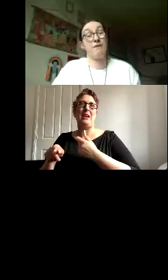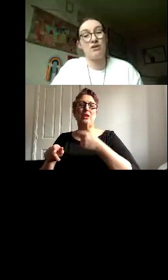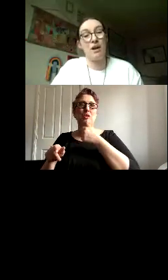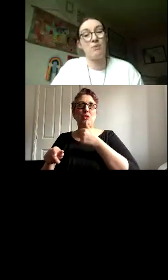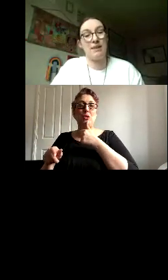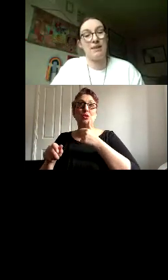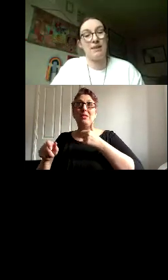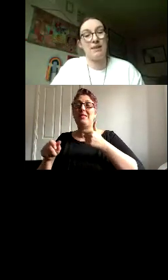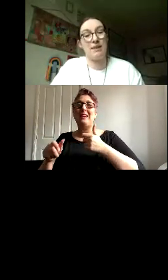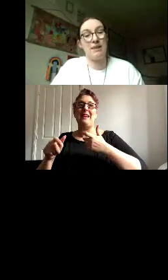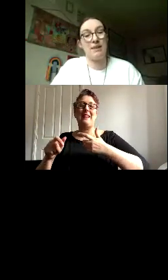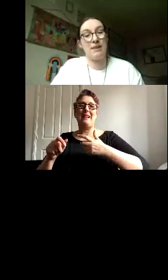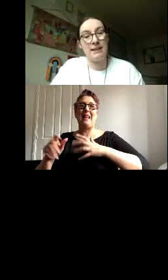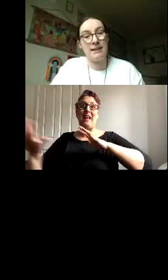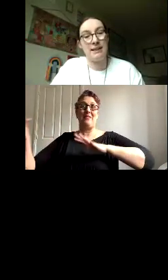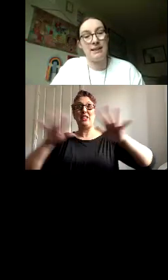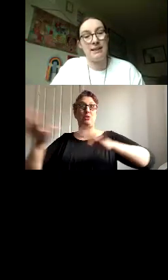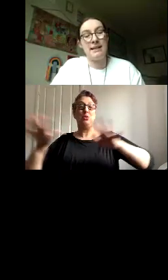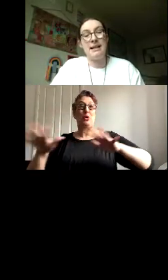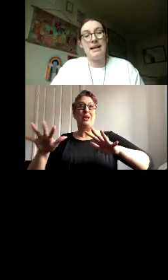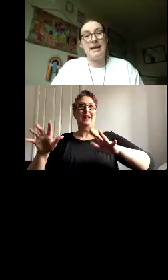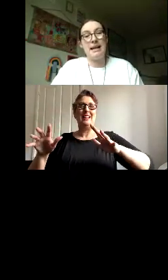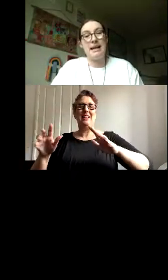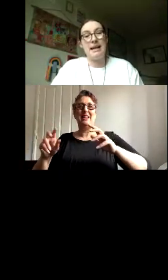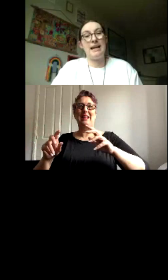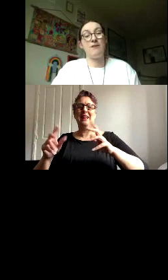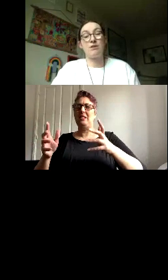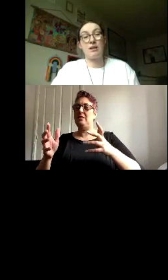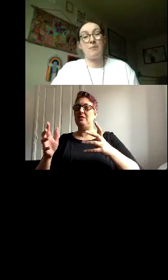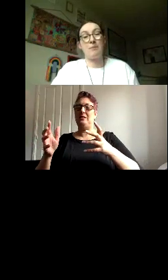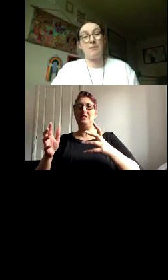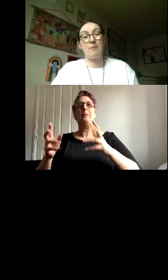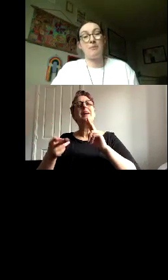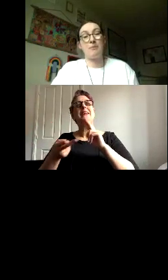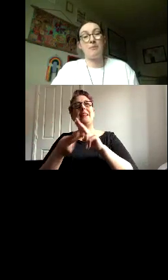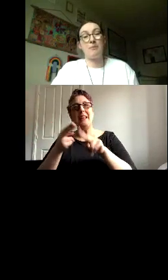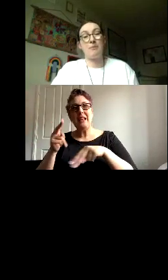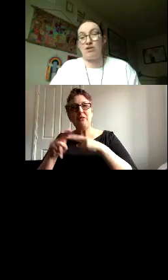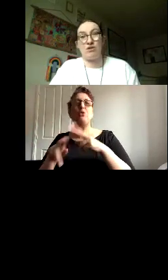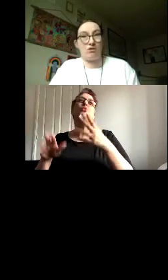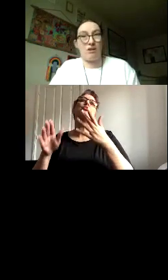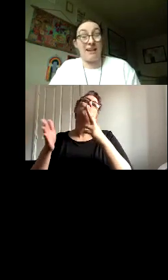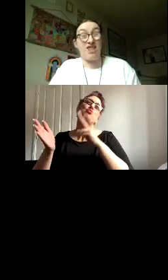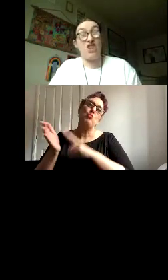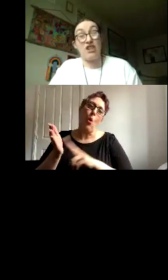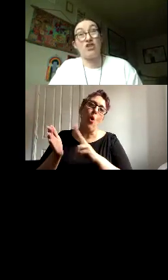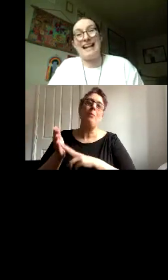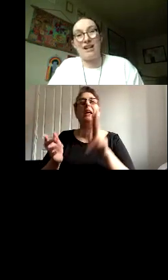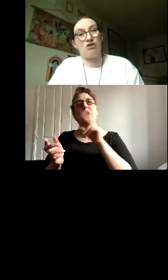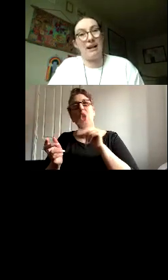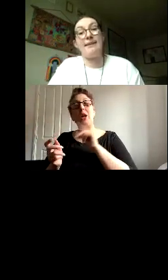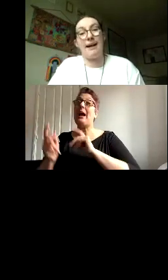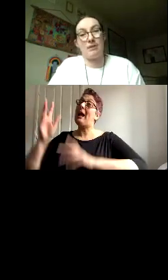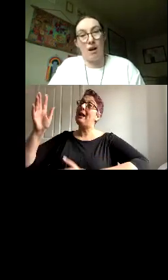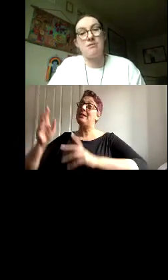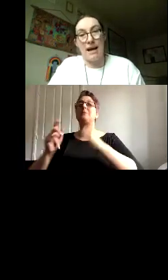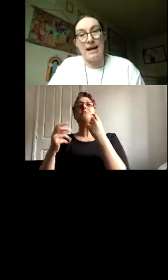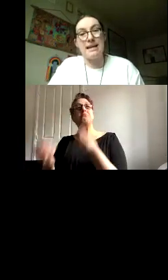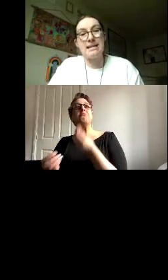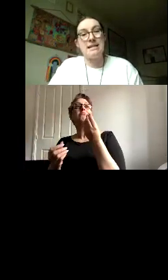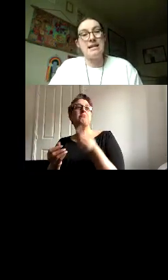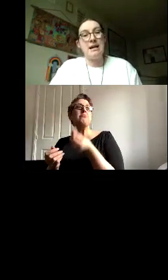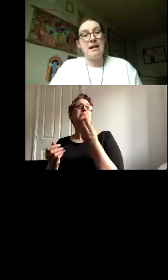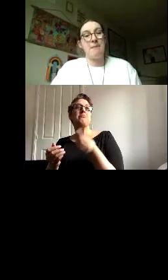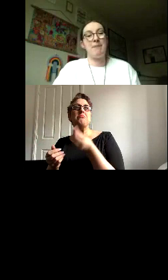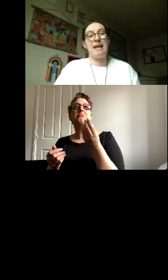visual gesture with the hands. If you're someone who naturally gestures and you're just gesturing naturally, that's